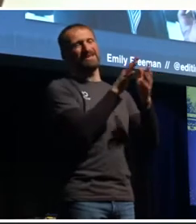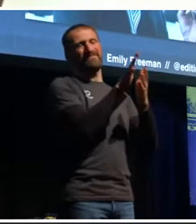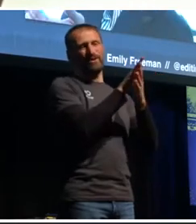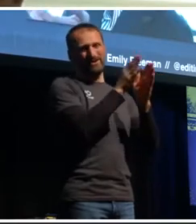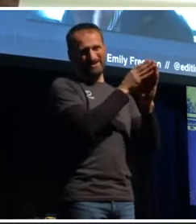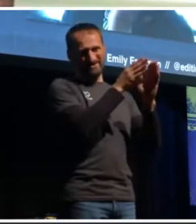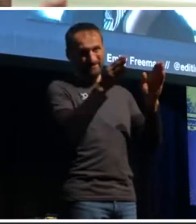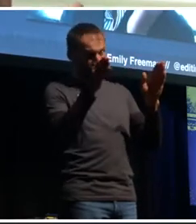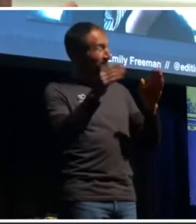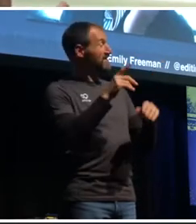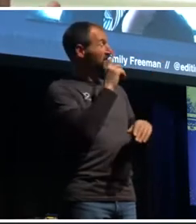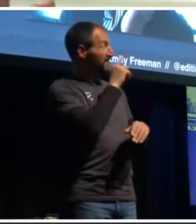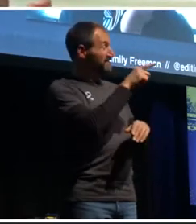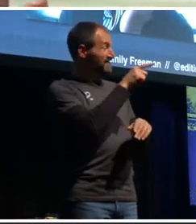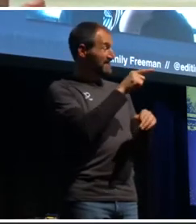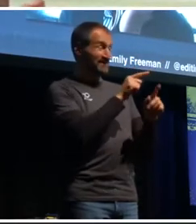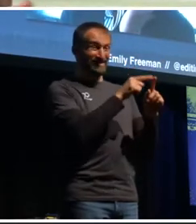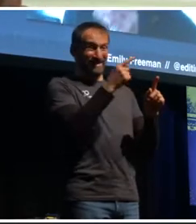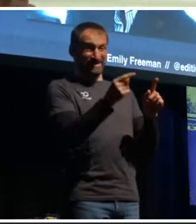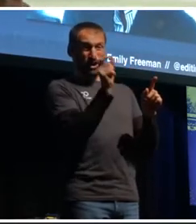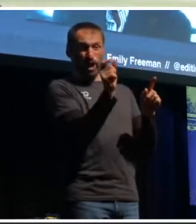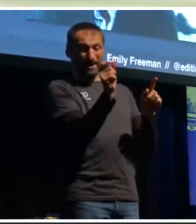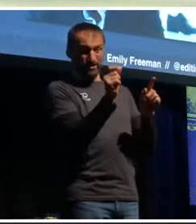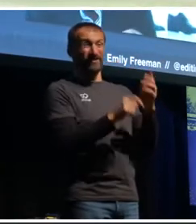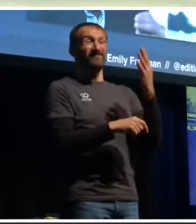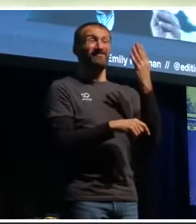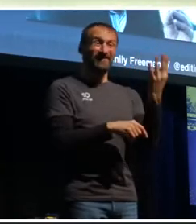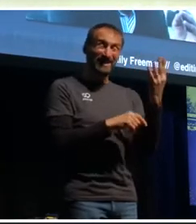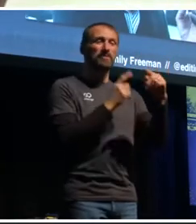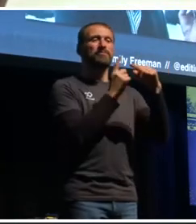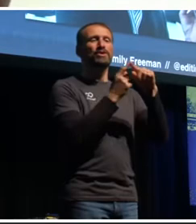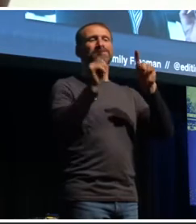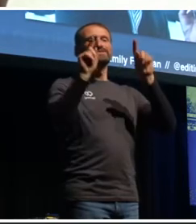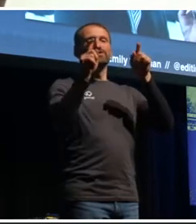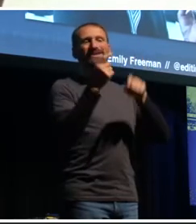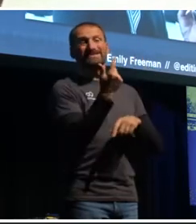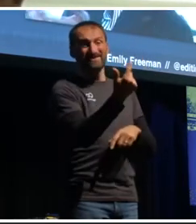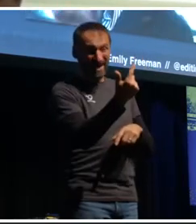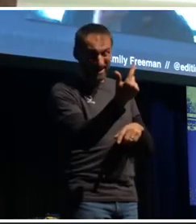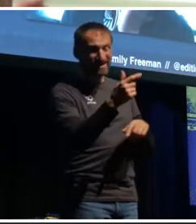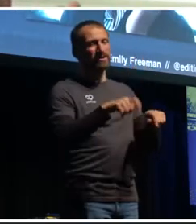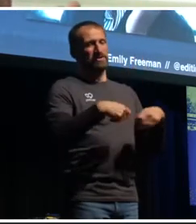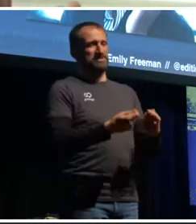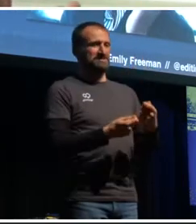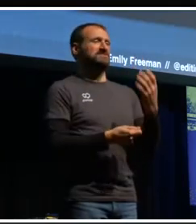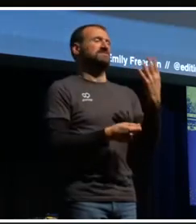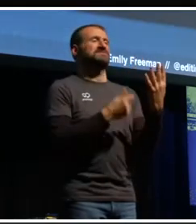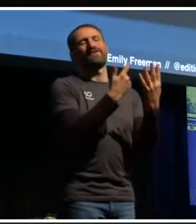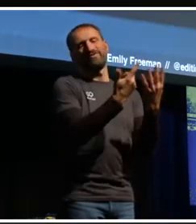equation essentially looks like a 4 plus a string of 2, which gives us a string of 42.